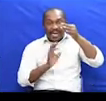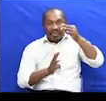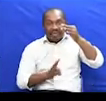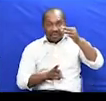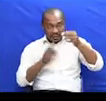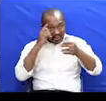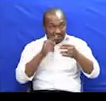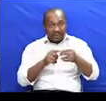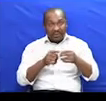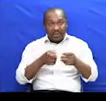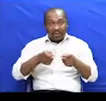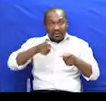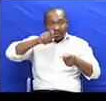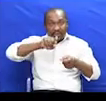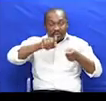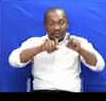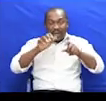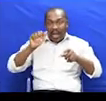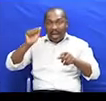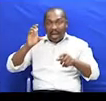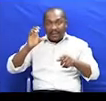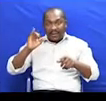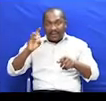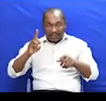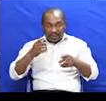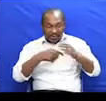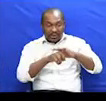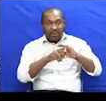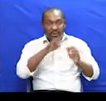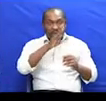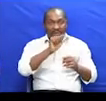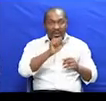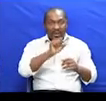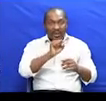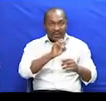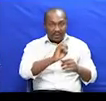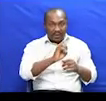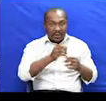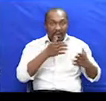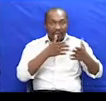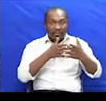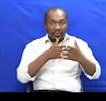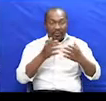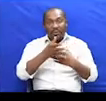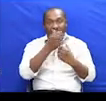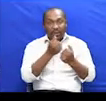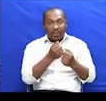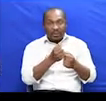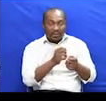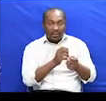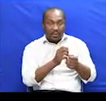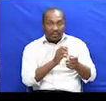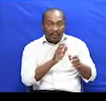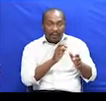adding acid to a base slowly until we reach the end point. But also we discussed about the choice